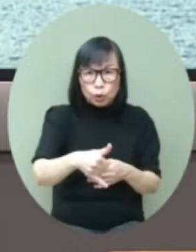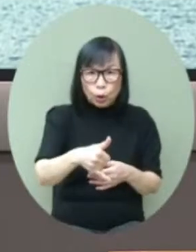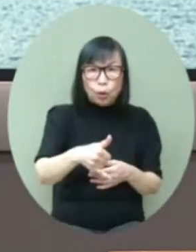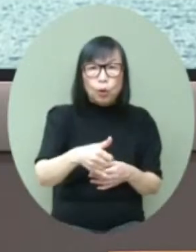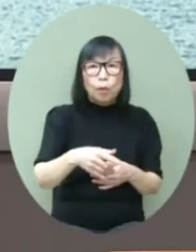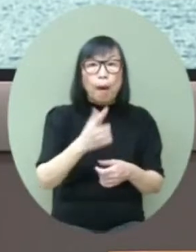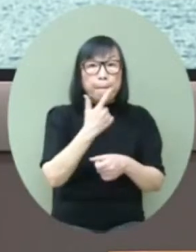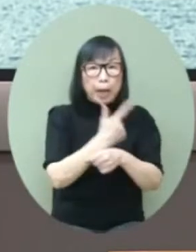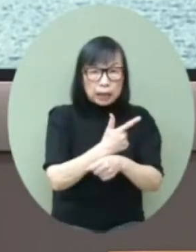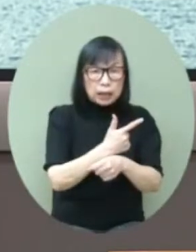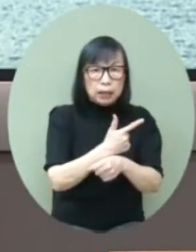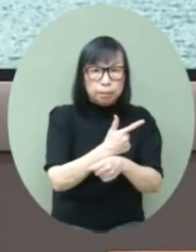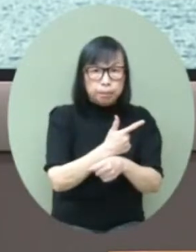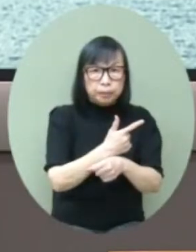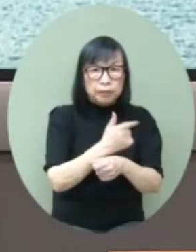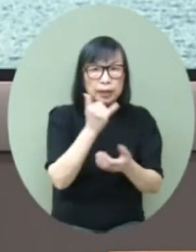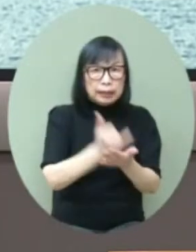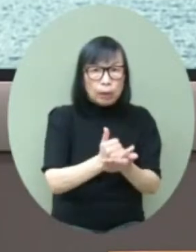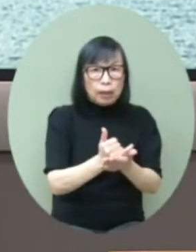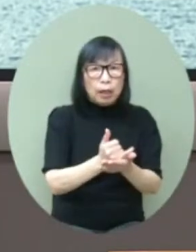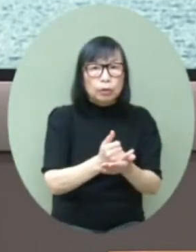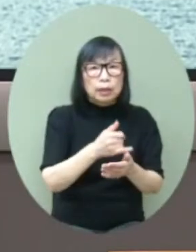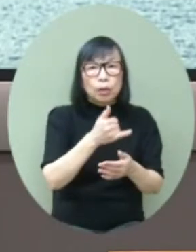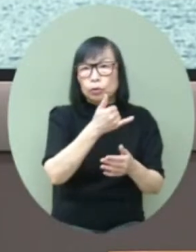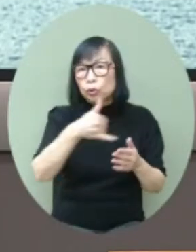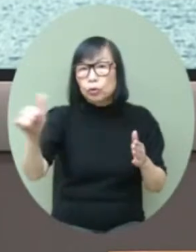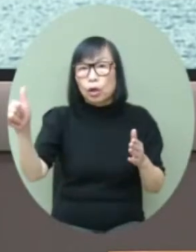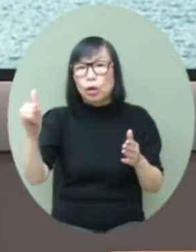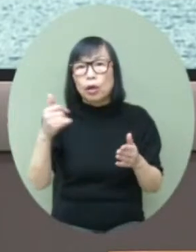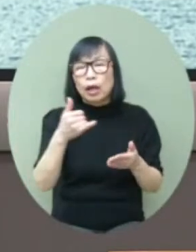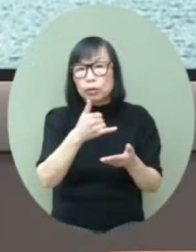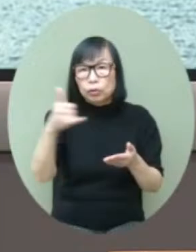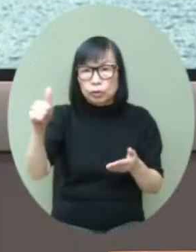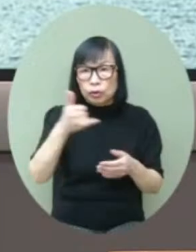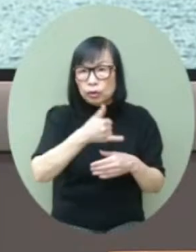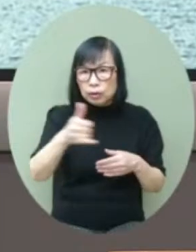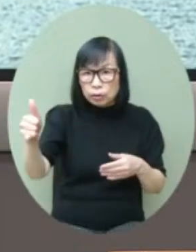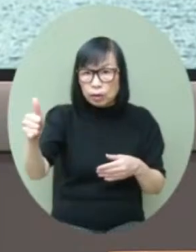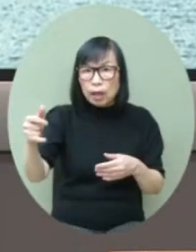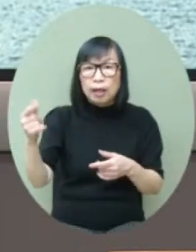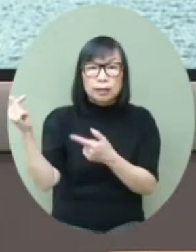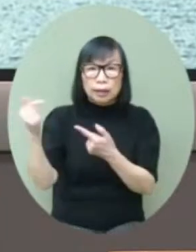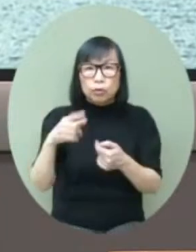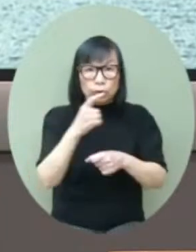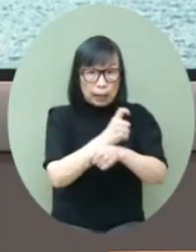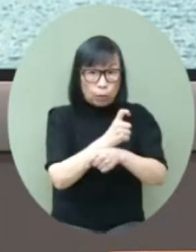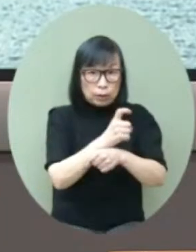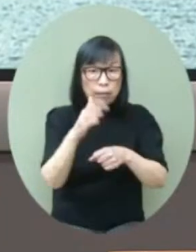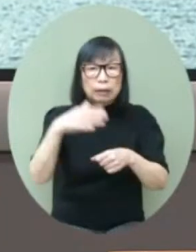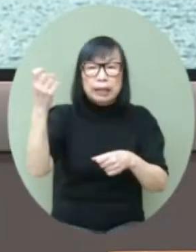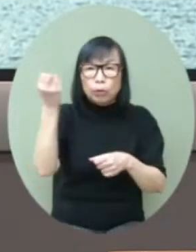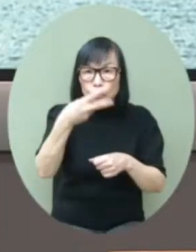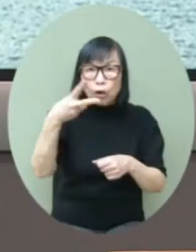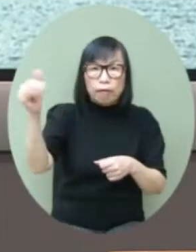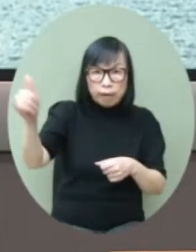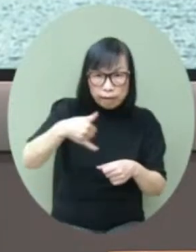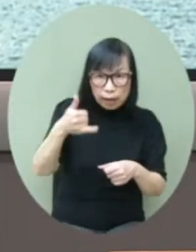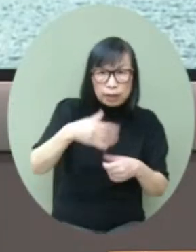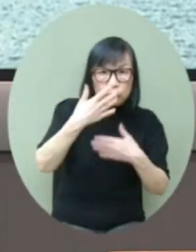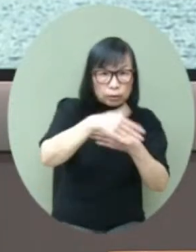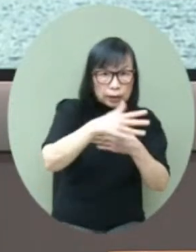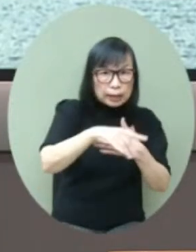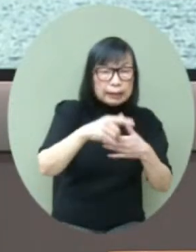was there before 6 p.m. and she stayed there until 8 p.m. and then she left the premises and came back to the premises